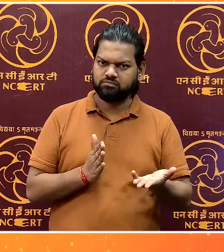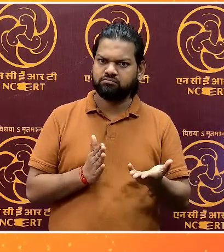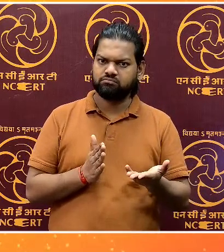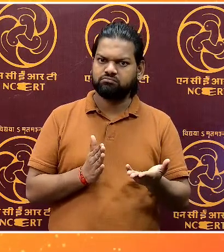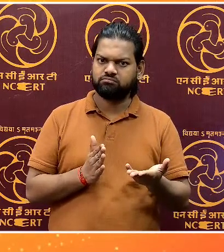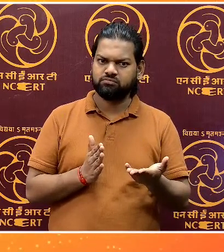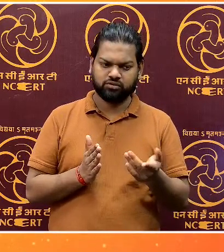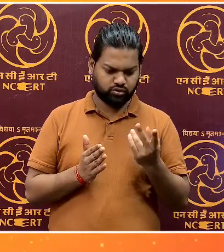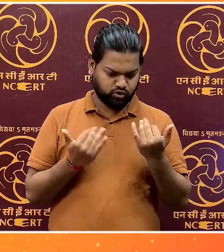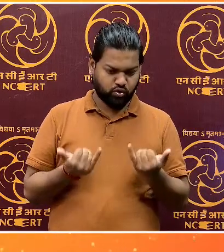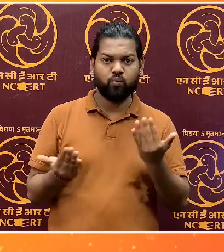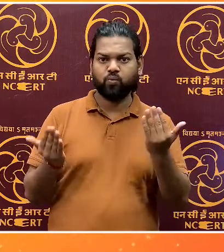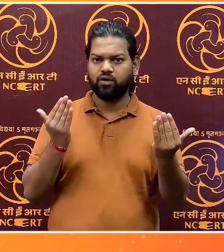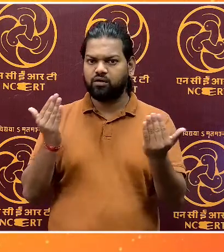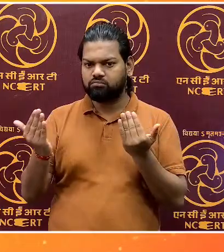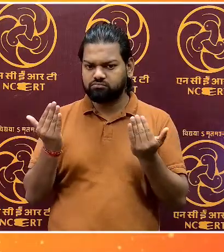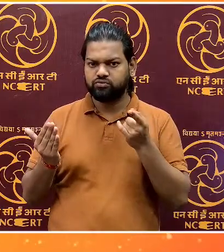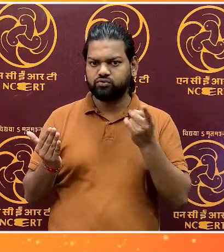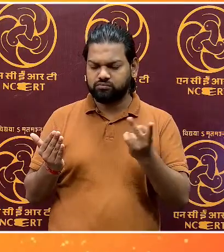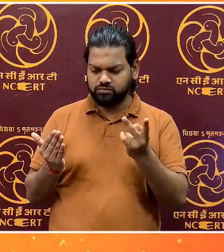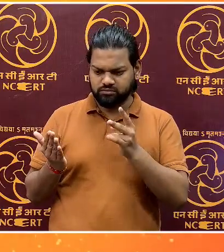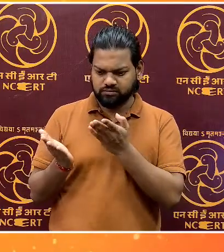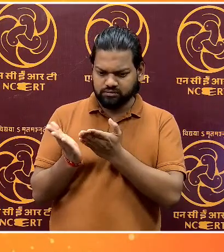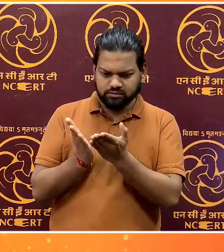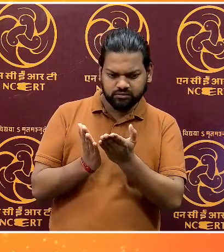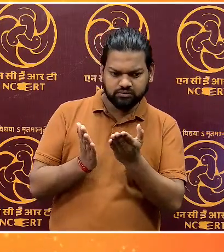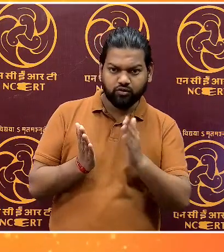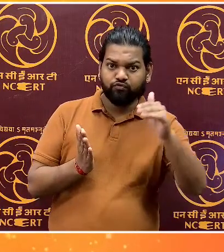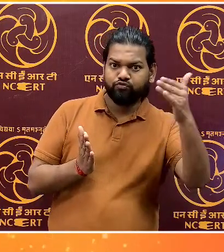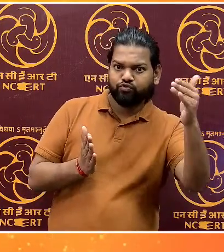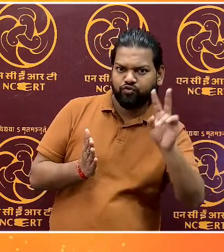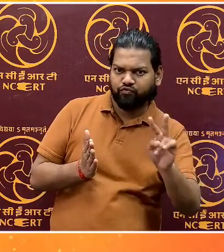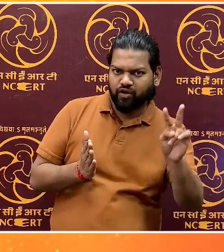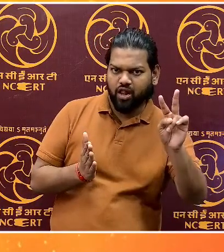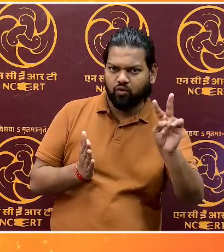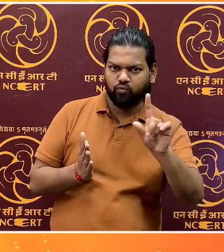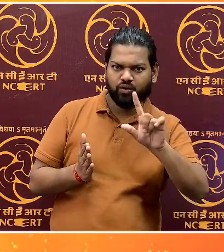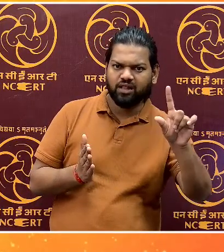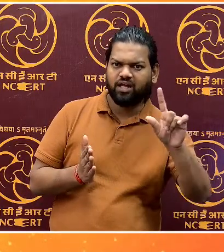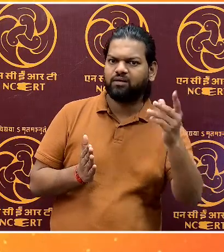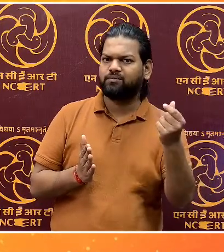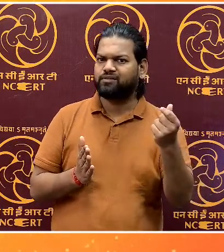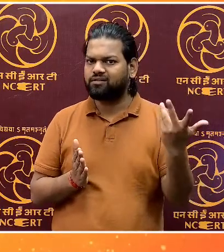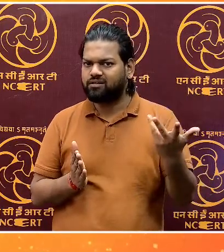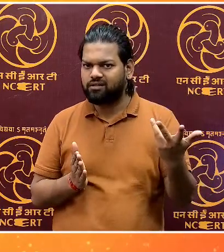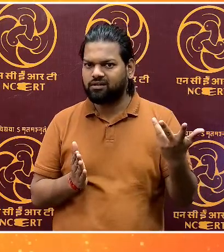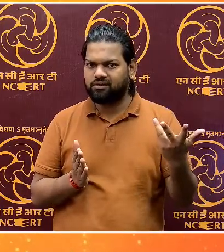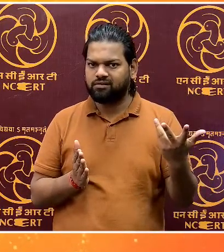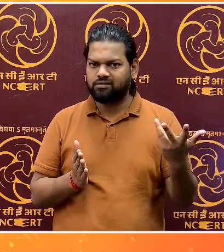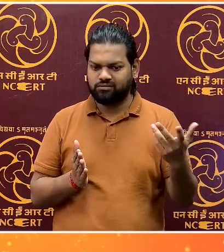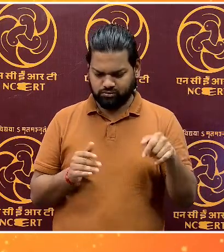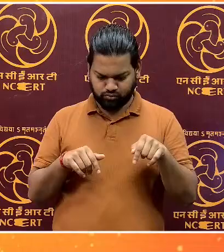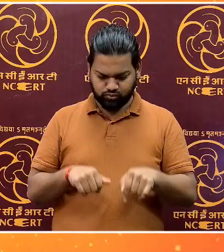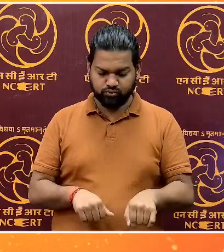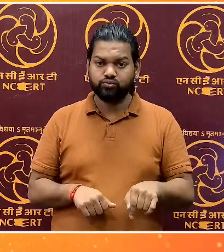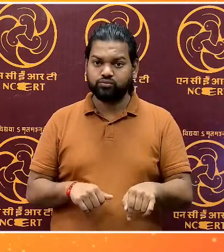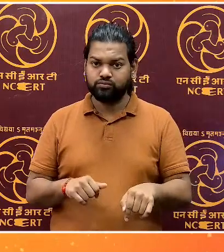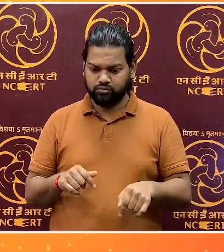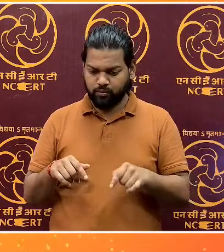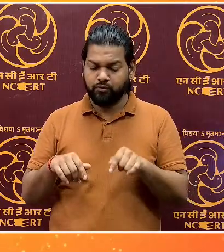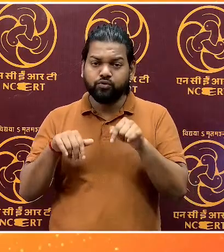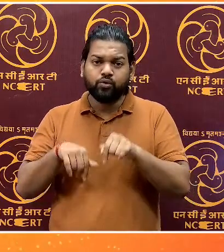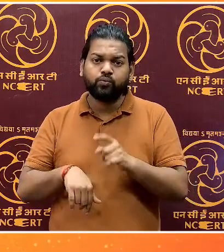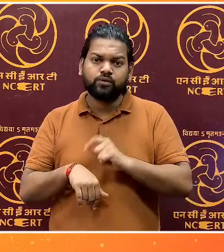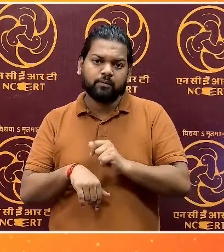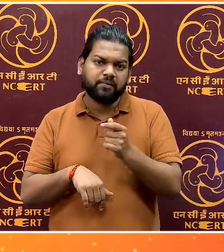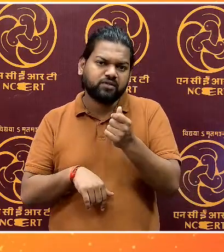them comparable, you will either compute the future value of 1 lakh, or you will either compute the present